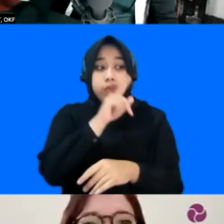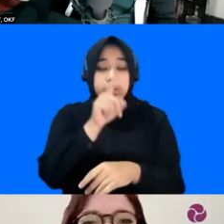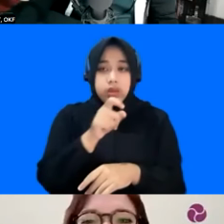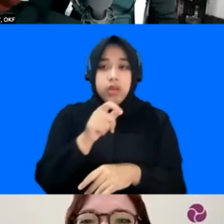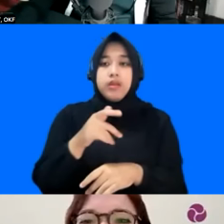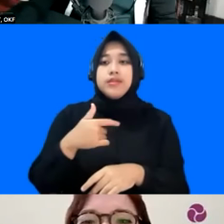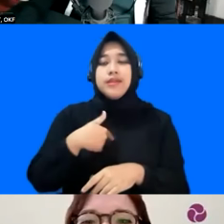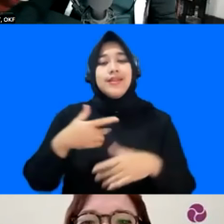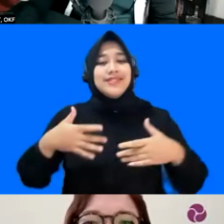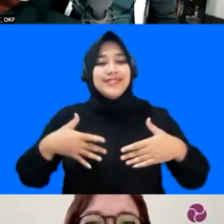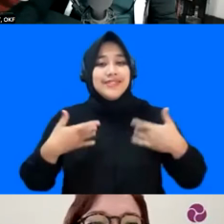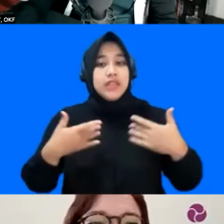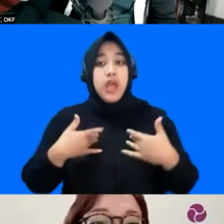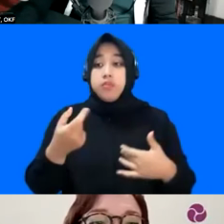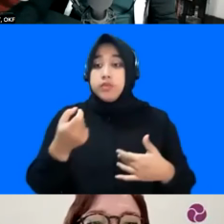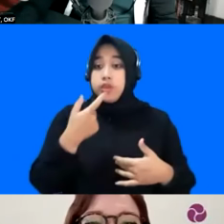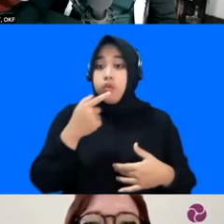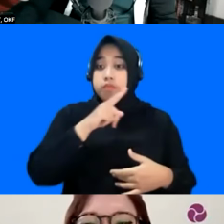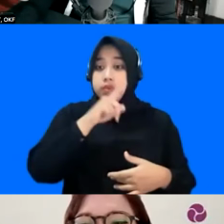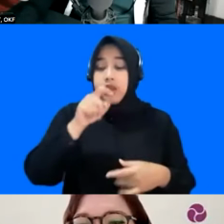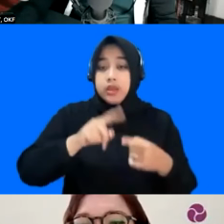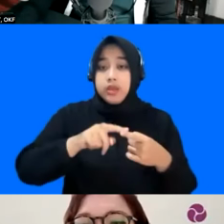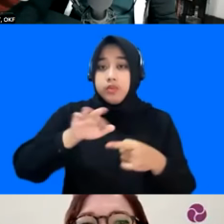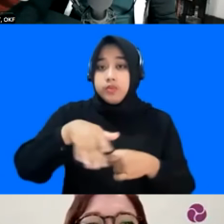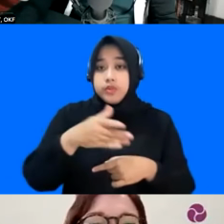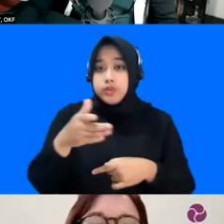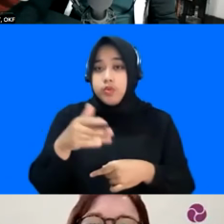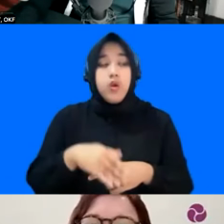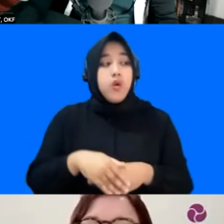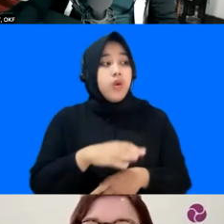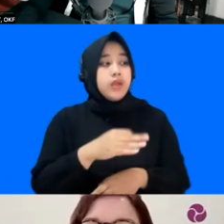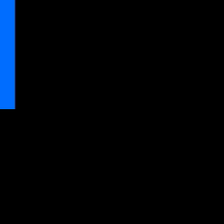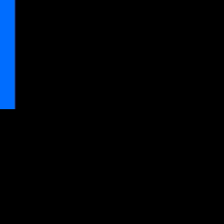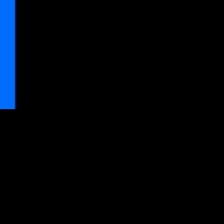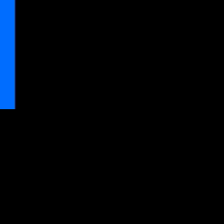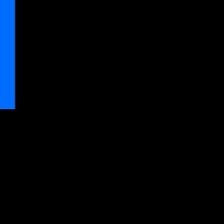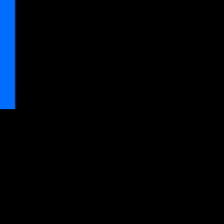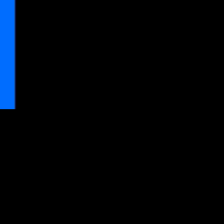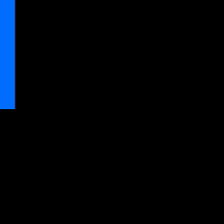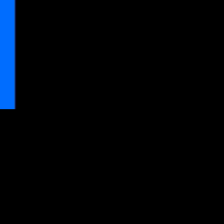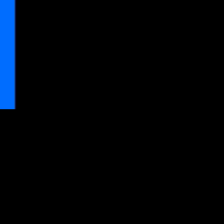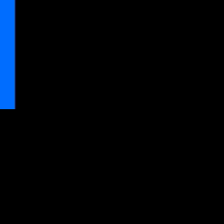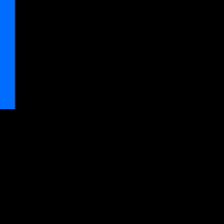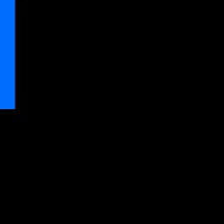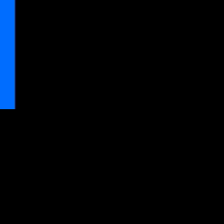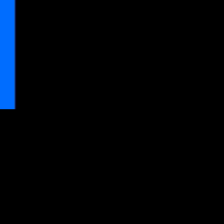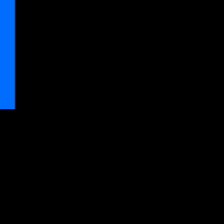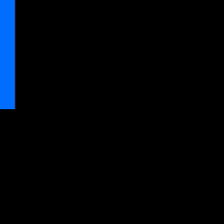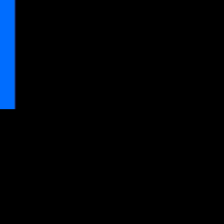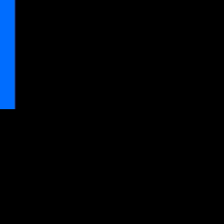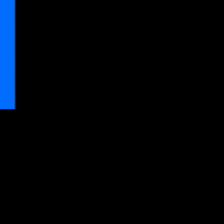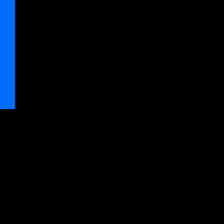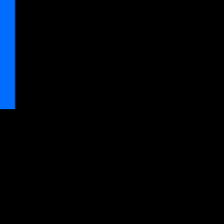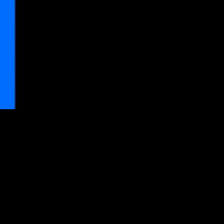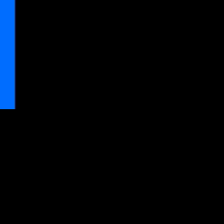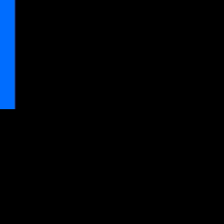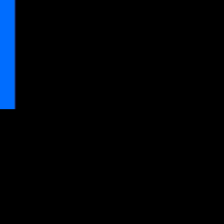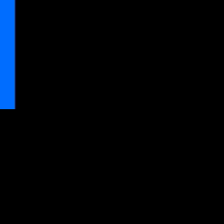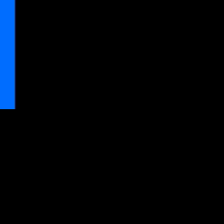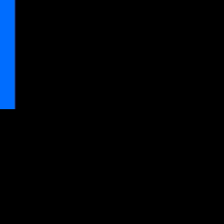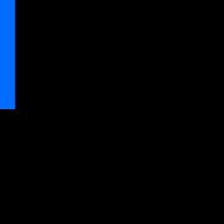Some great tools there and some great insights. We do have about 10 minutes for questions and discussion. And I'd like to invite